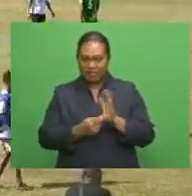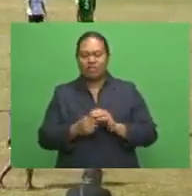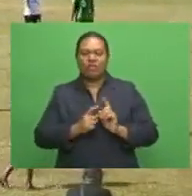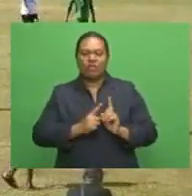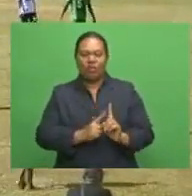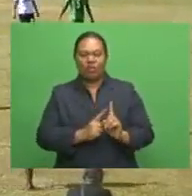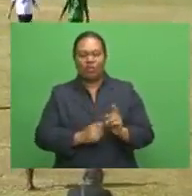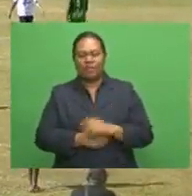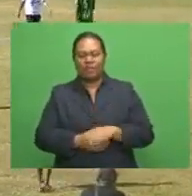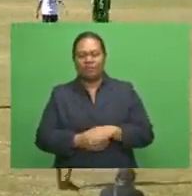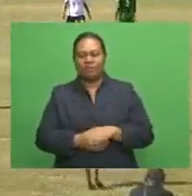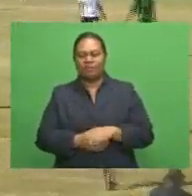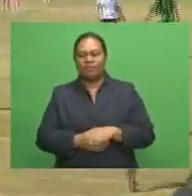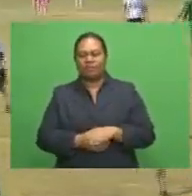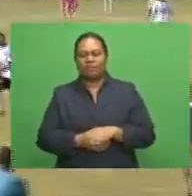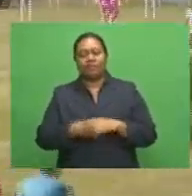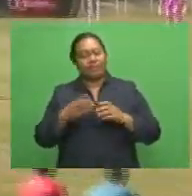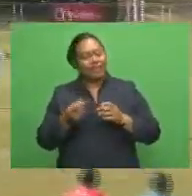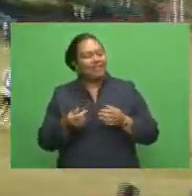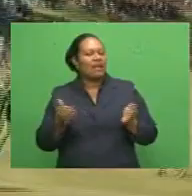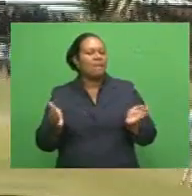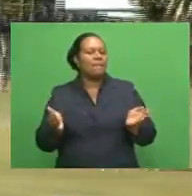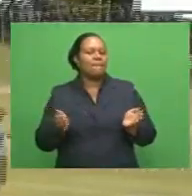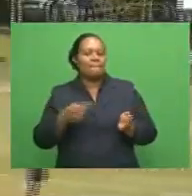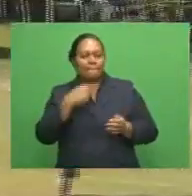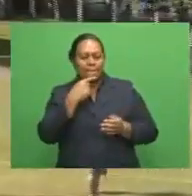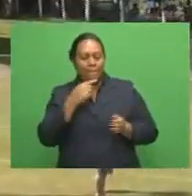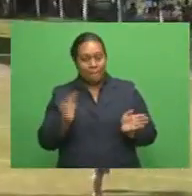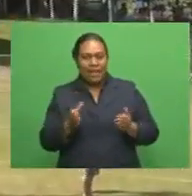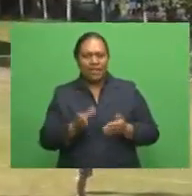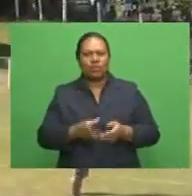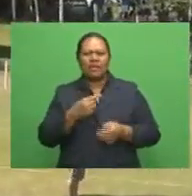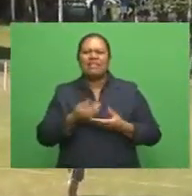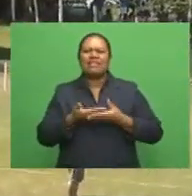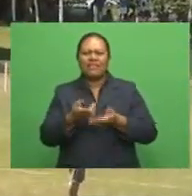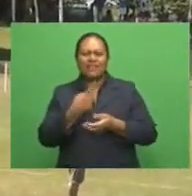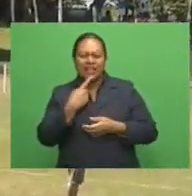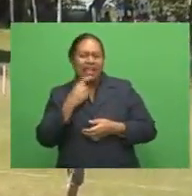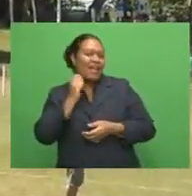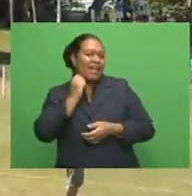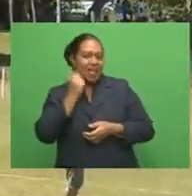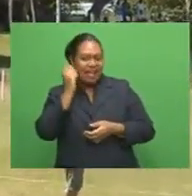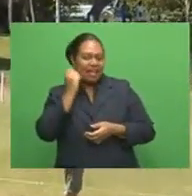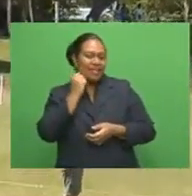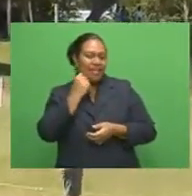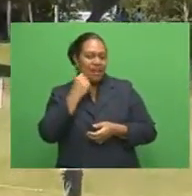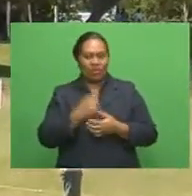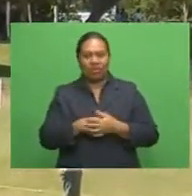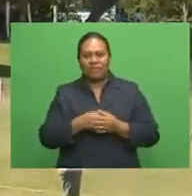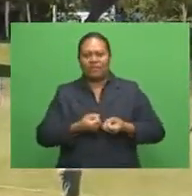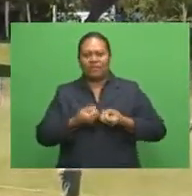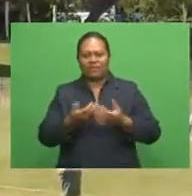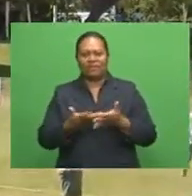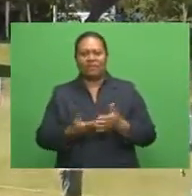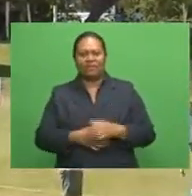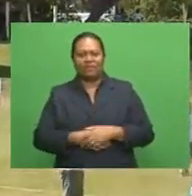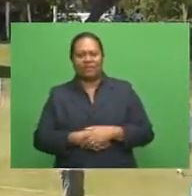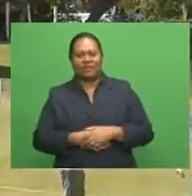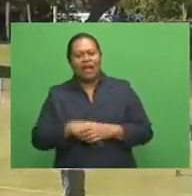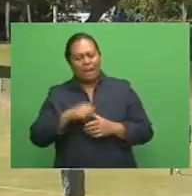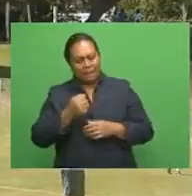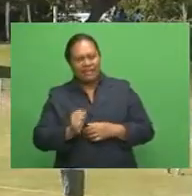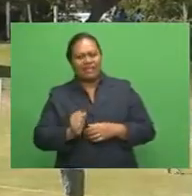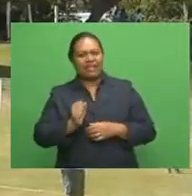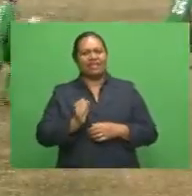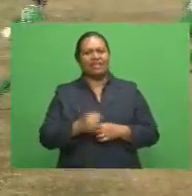some of the players were yellow carded, so we didn't have the depth in the team, but still we played very